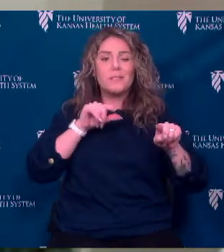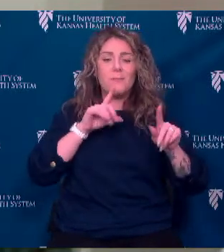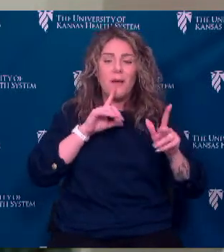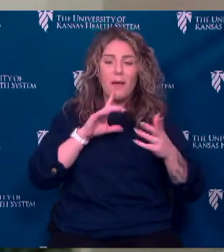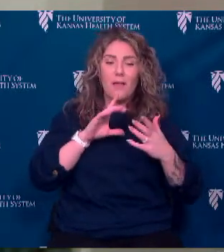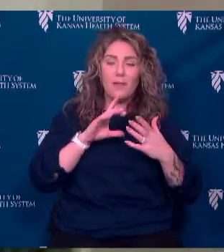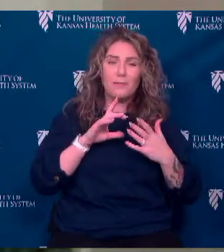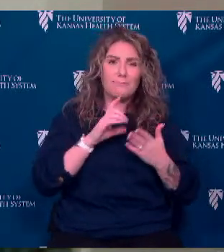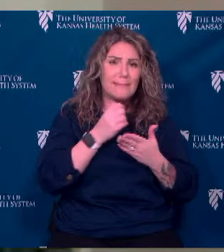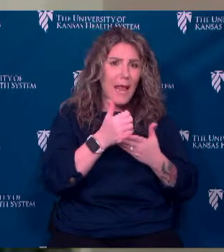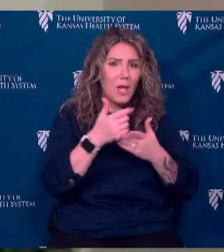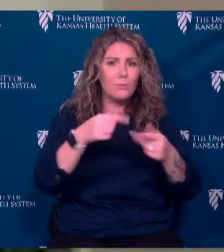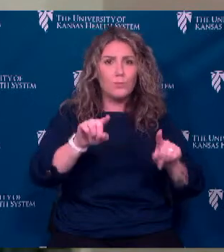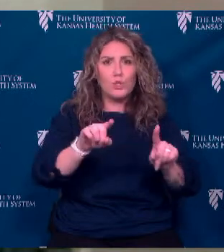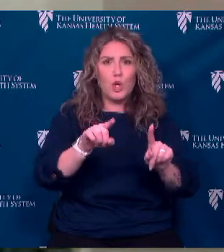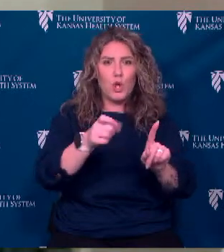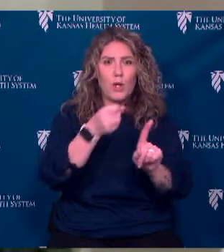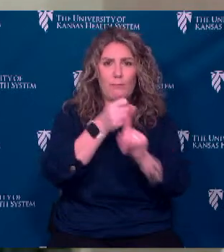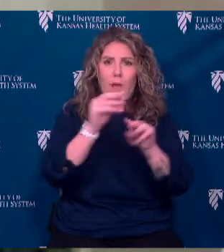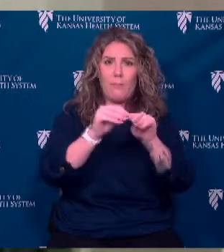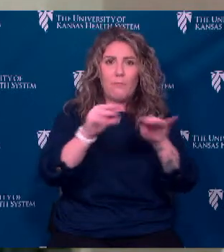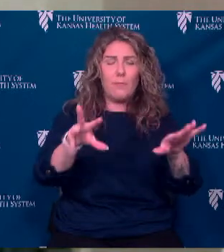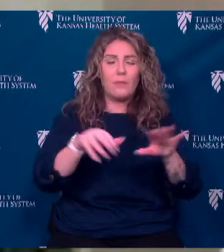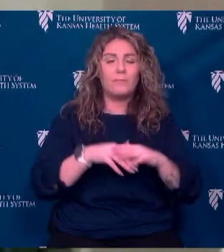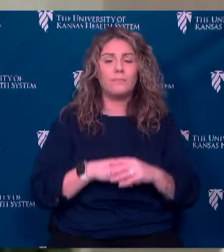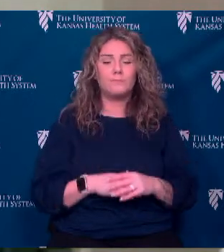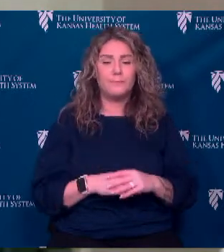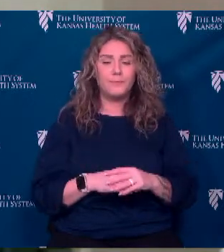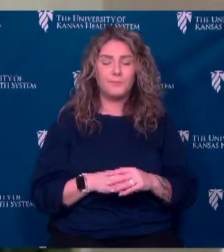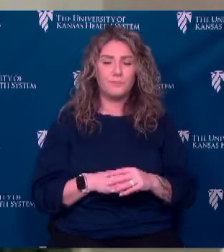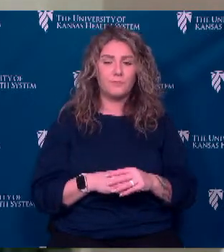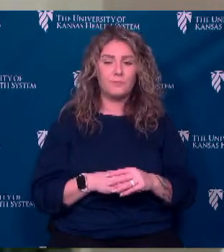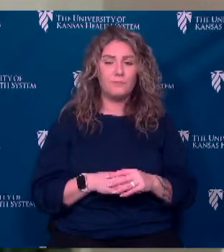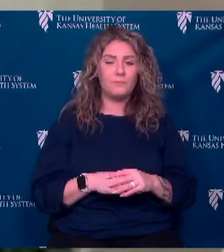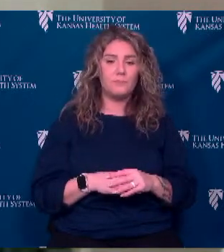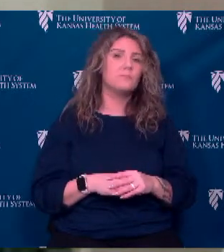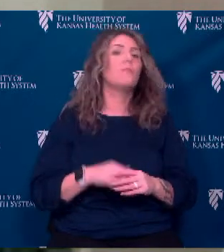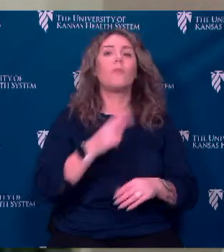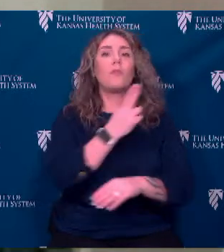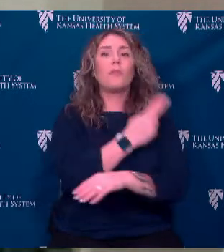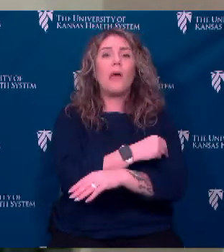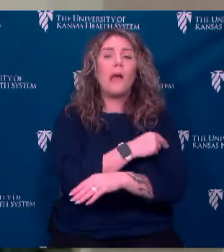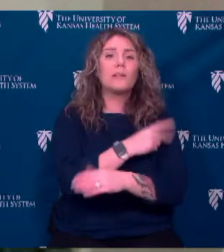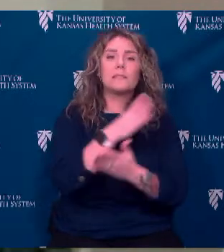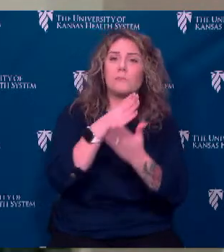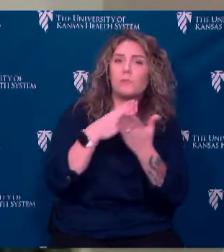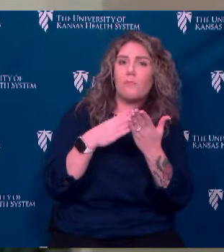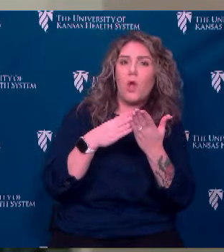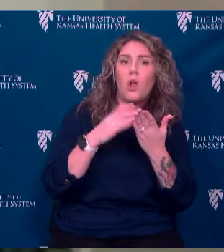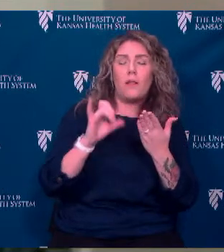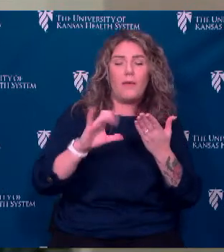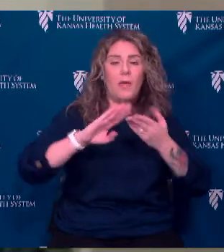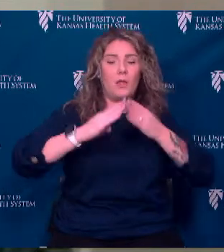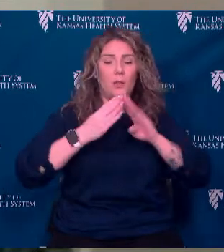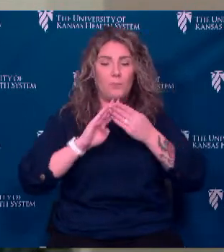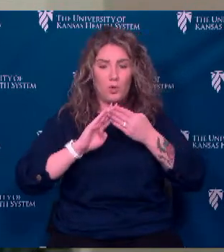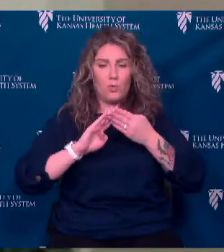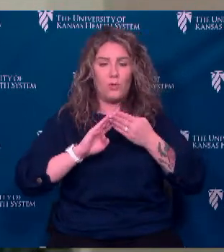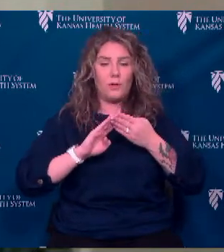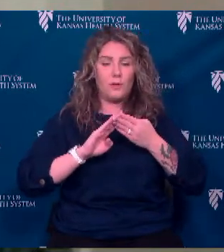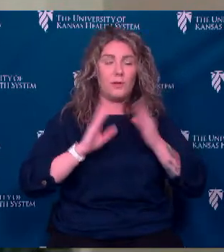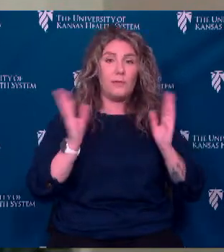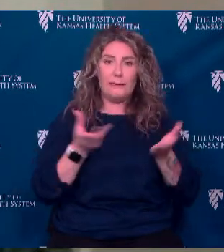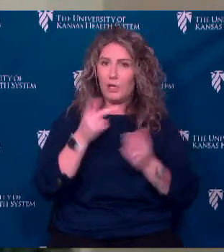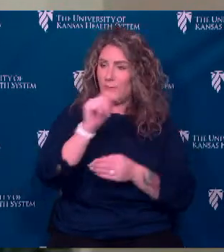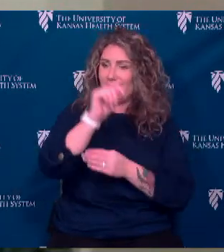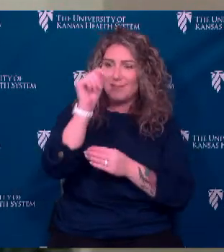a pandemic type of a situation. The hospital is part of the community. It's here in